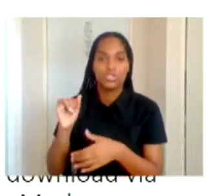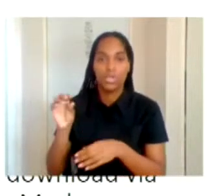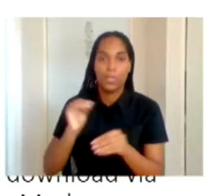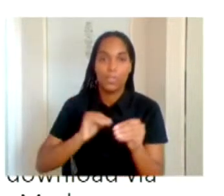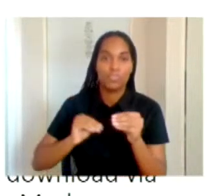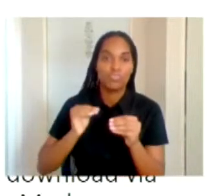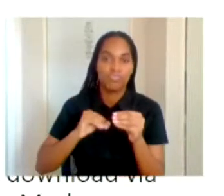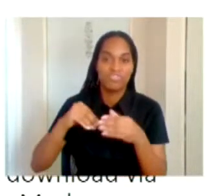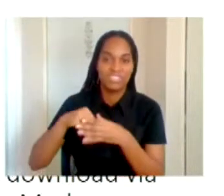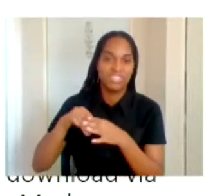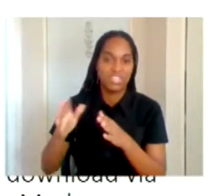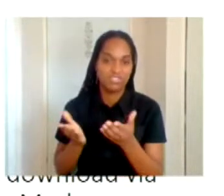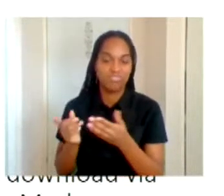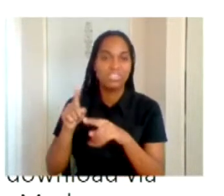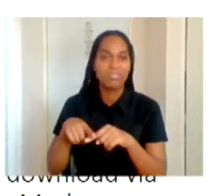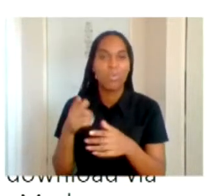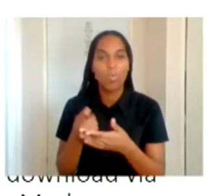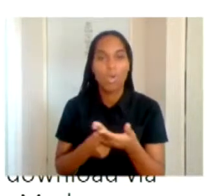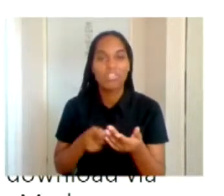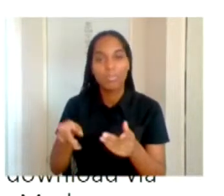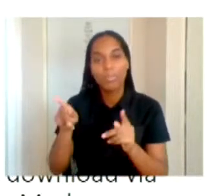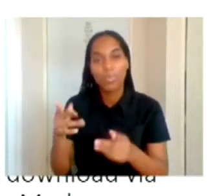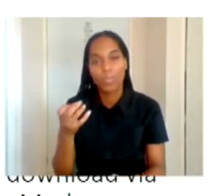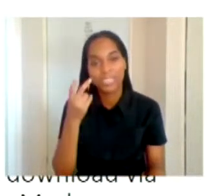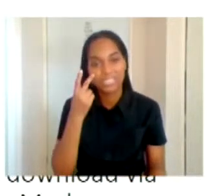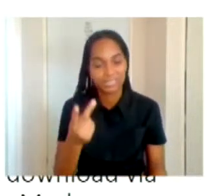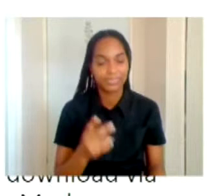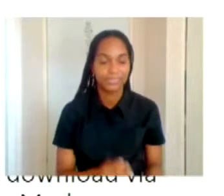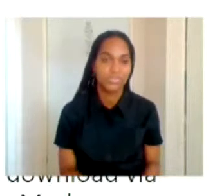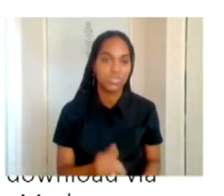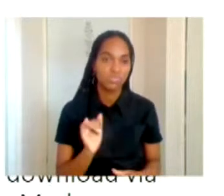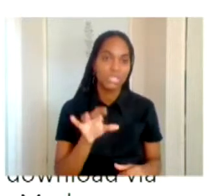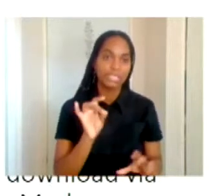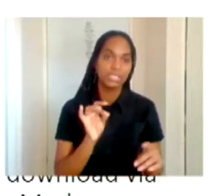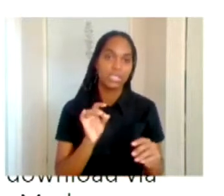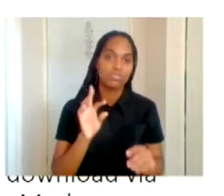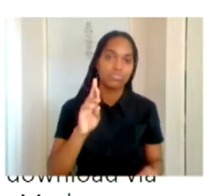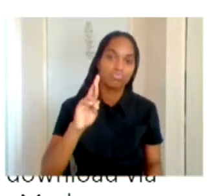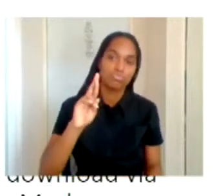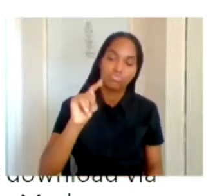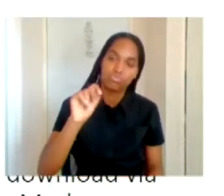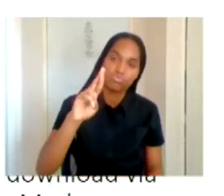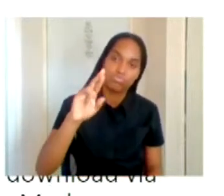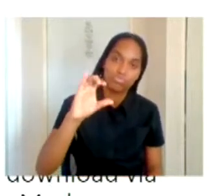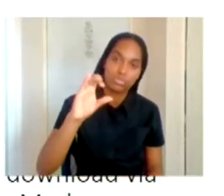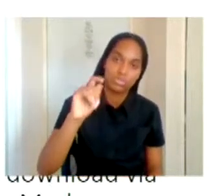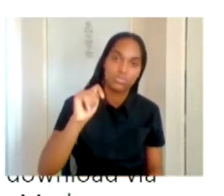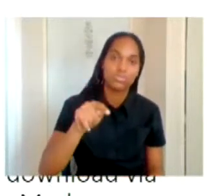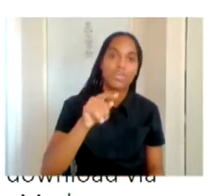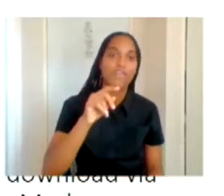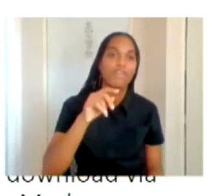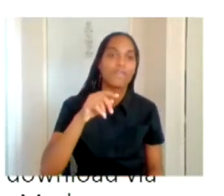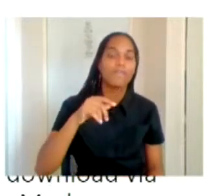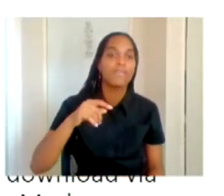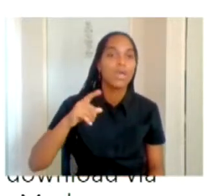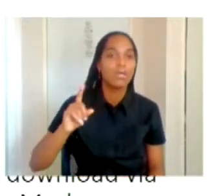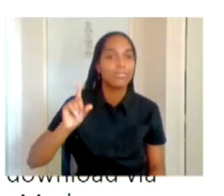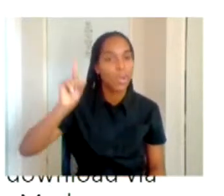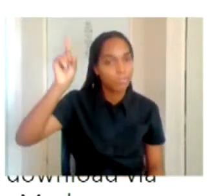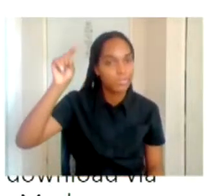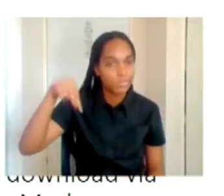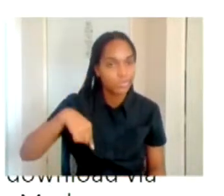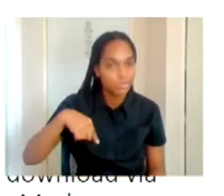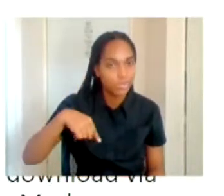depending on what the person wanted to see. You can select tracks, you can set the volume only for the broadcaster application, not the